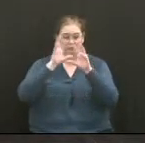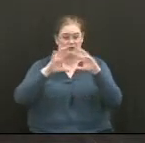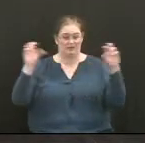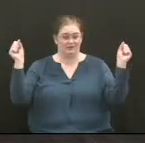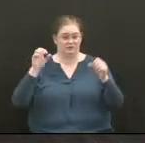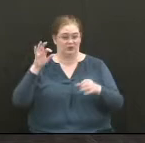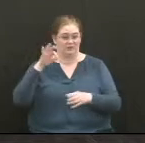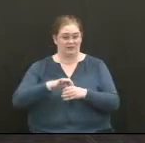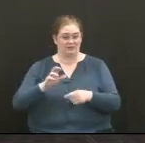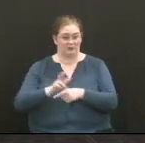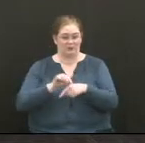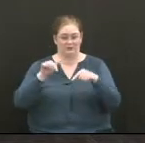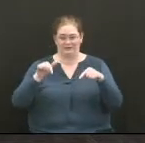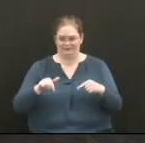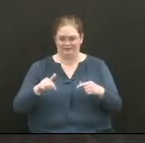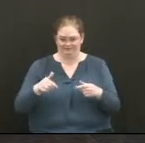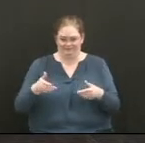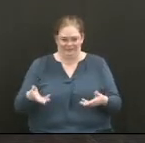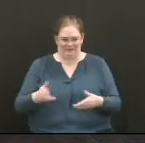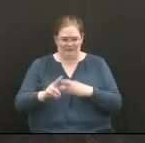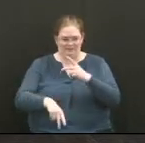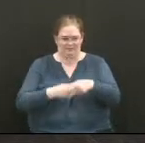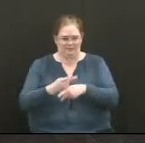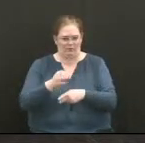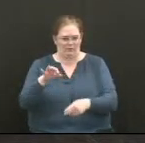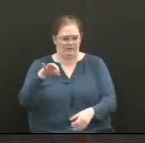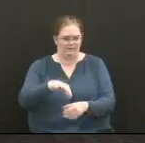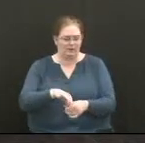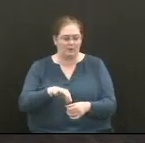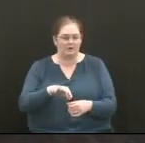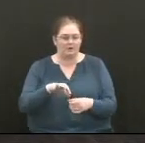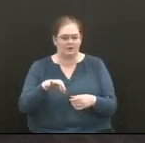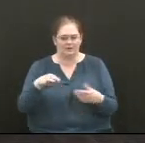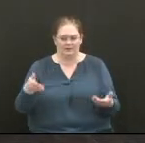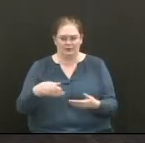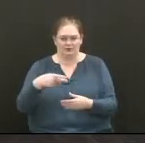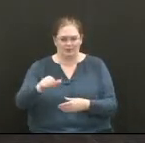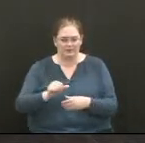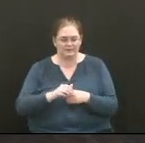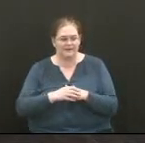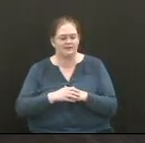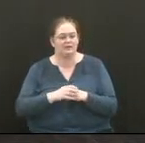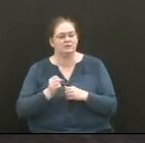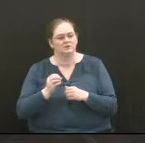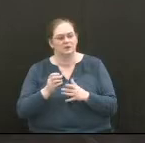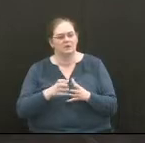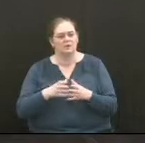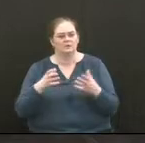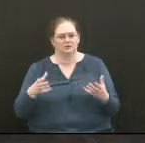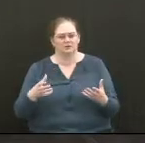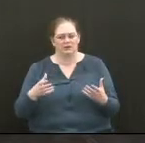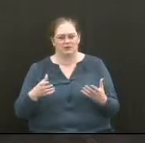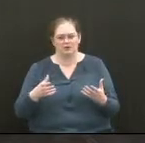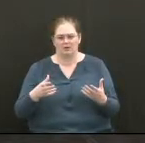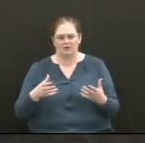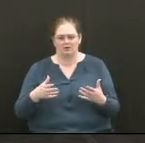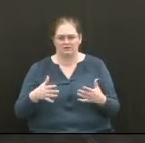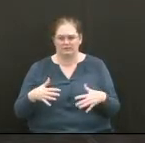election using this form of voting in Pennsylvania. And so there's a lot of